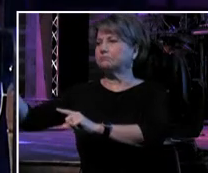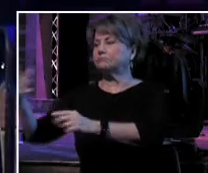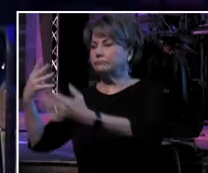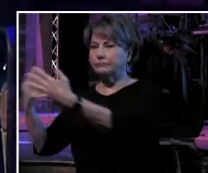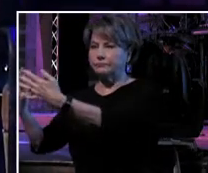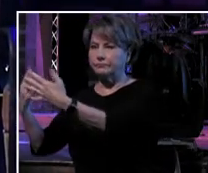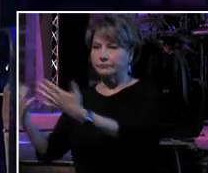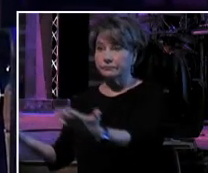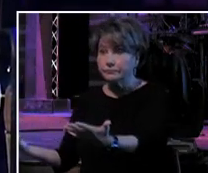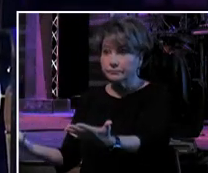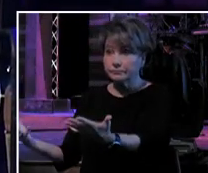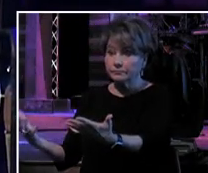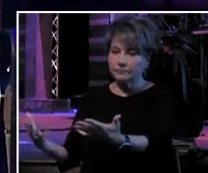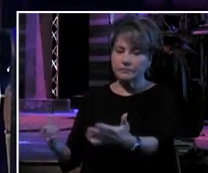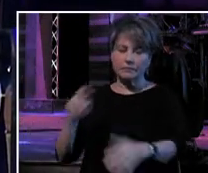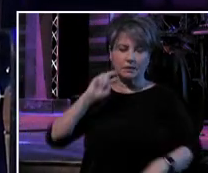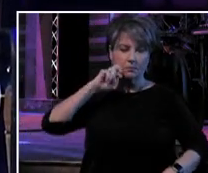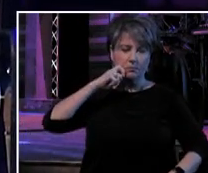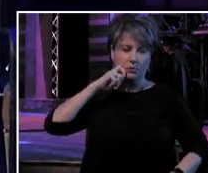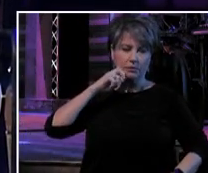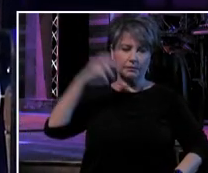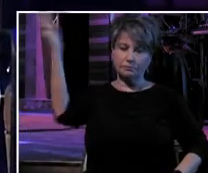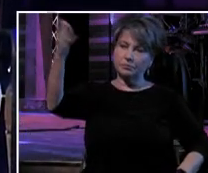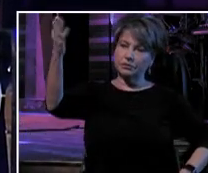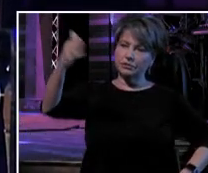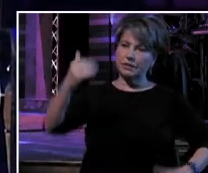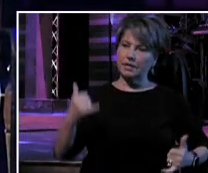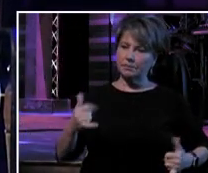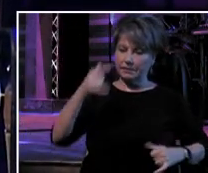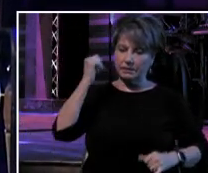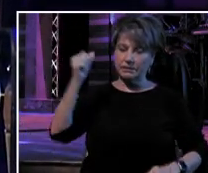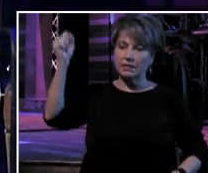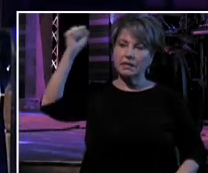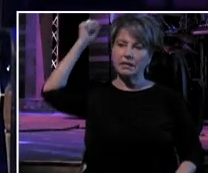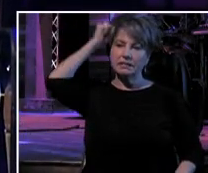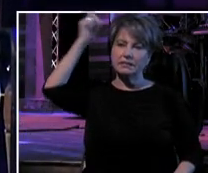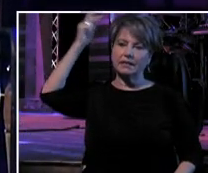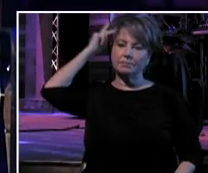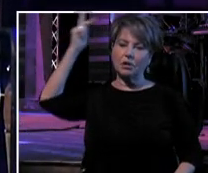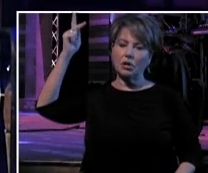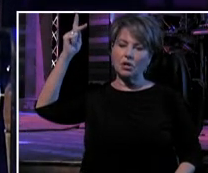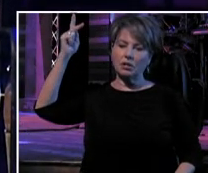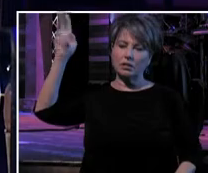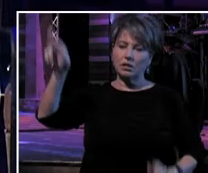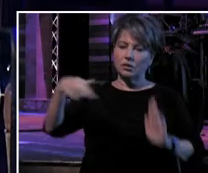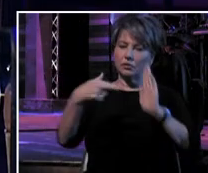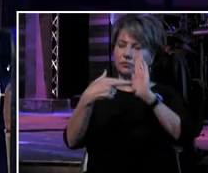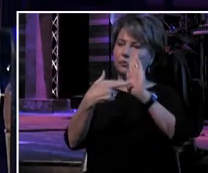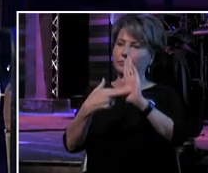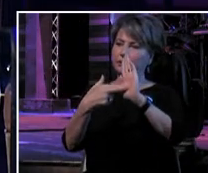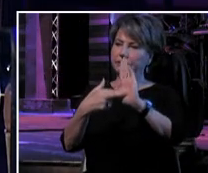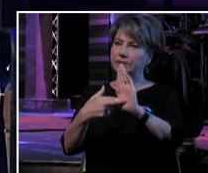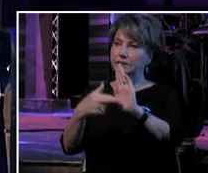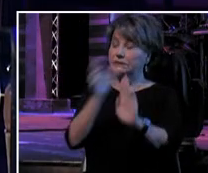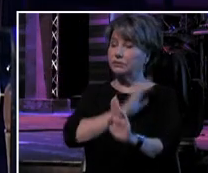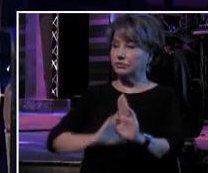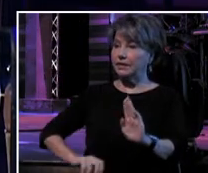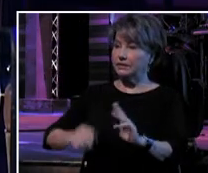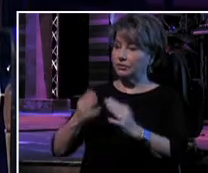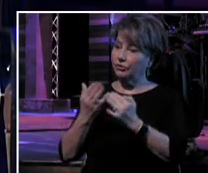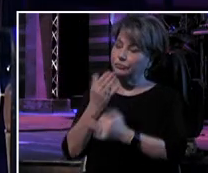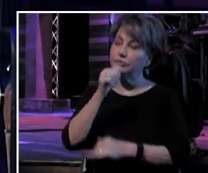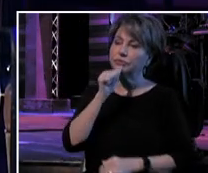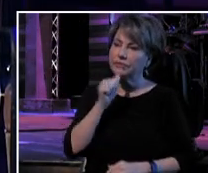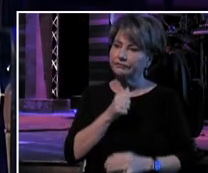more boldly than I did before because Apostle Paul is standing firm. He's enduring through this persecution, through suffering in the name